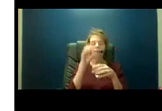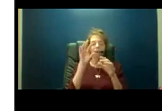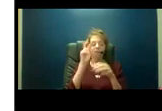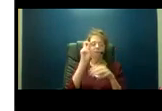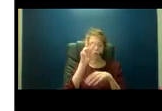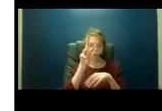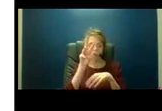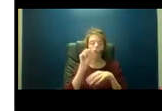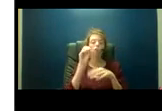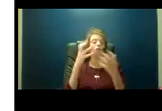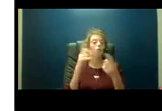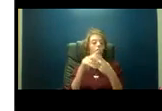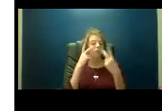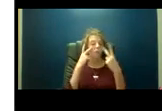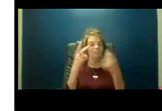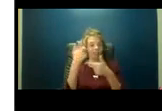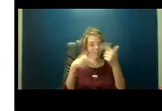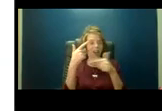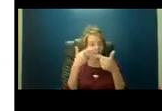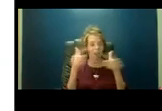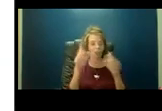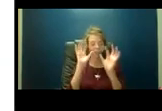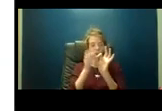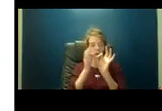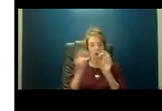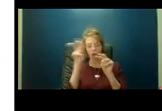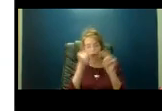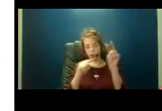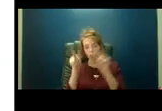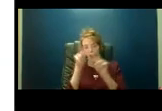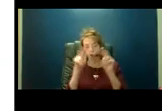want to see the sign language interpreter, look for the name